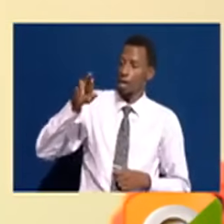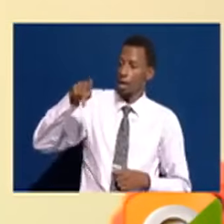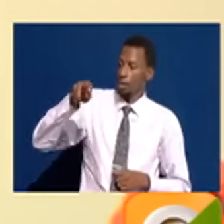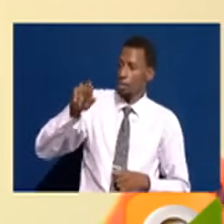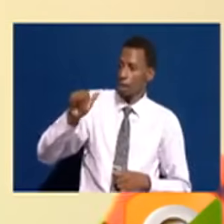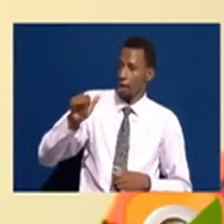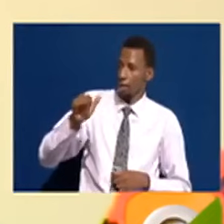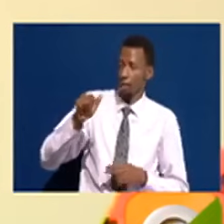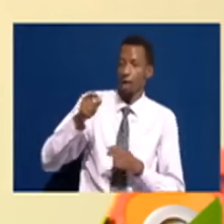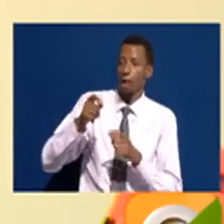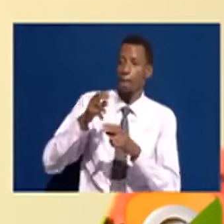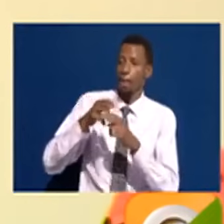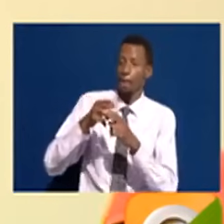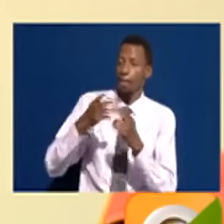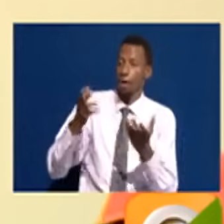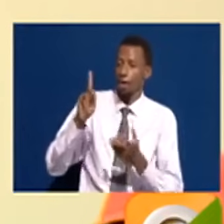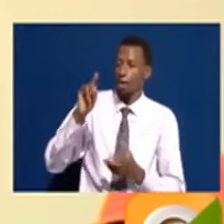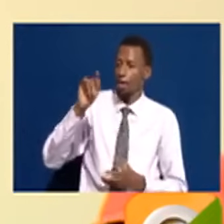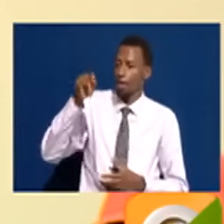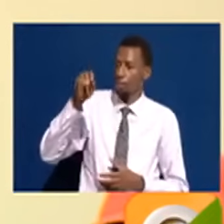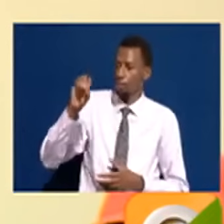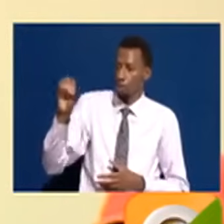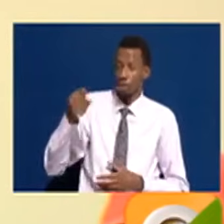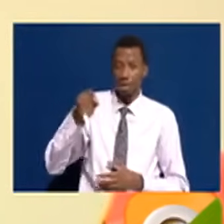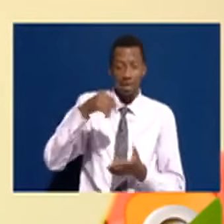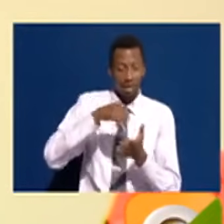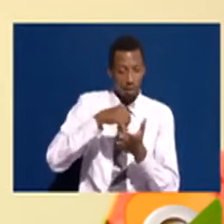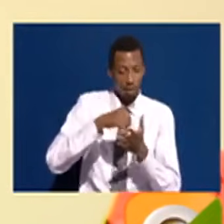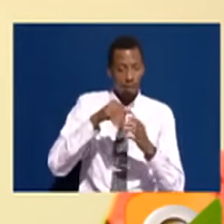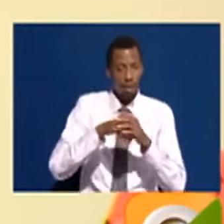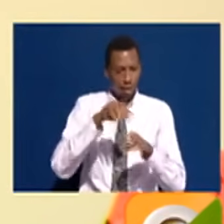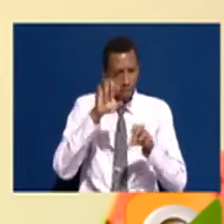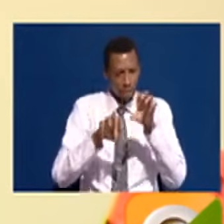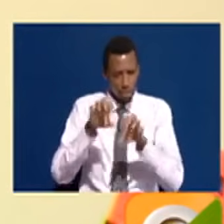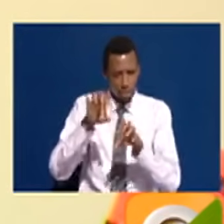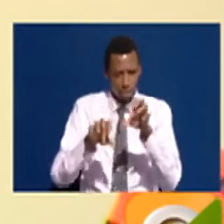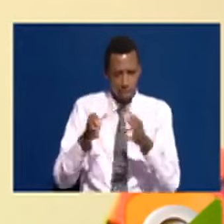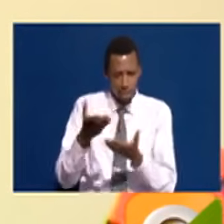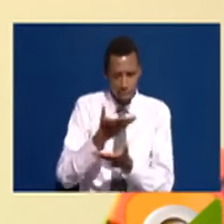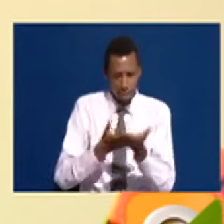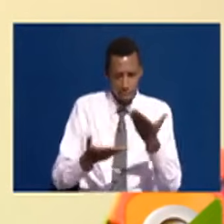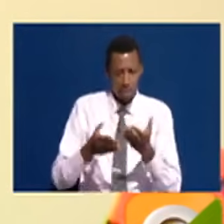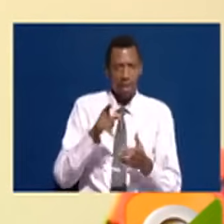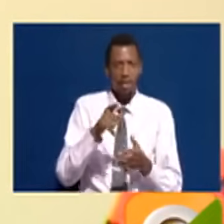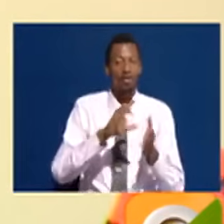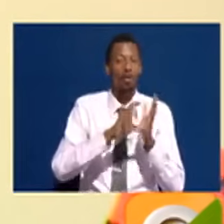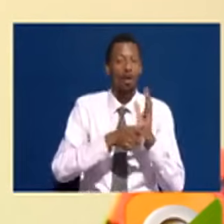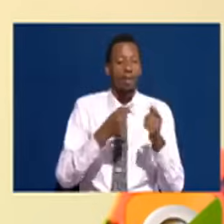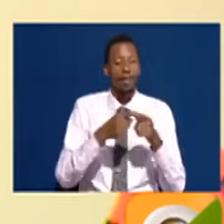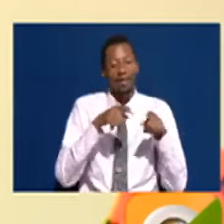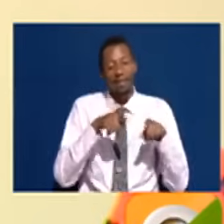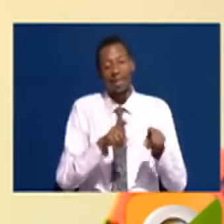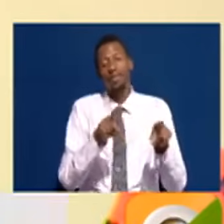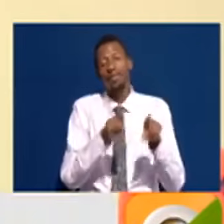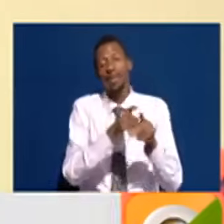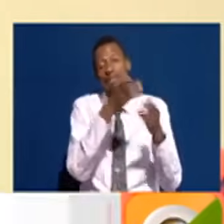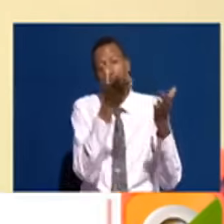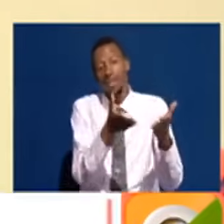was involved in the negotiations of this contract, yet he is the one also who is here fixing